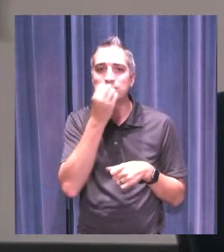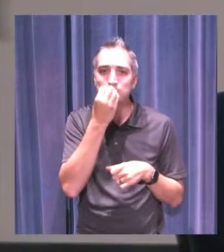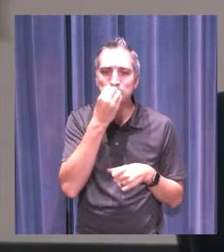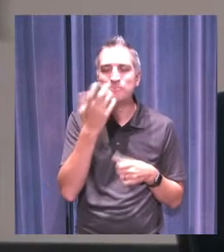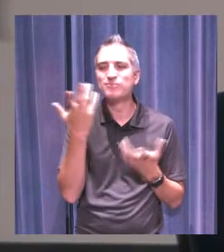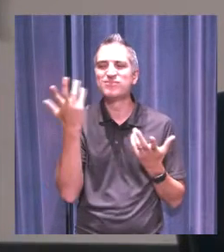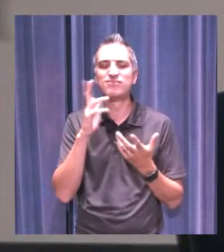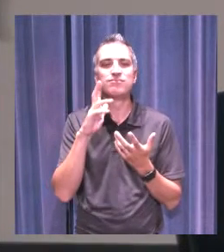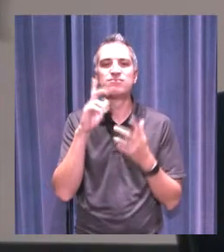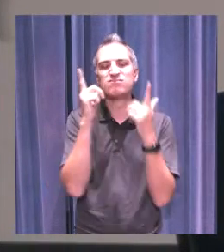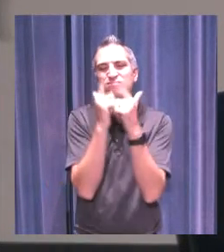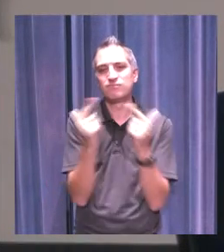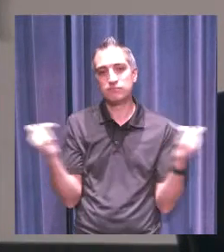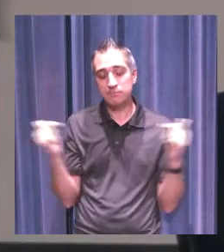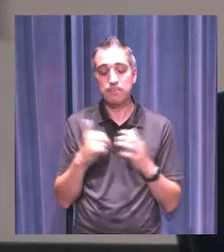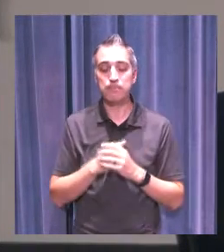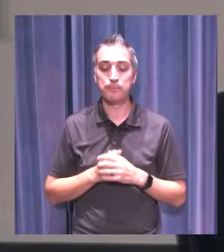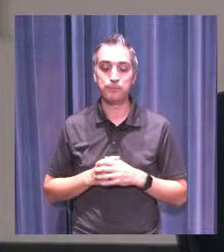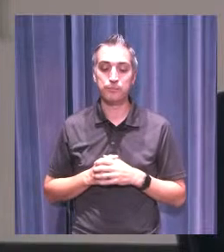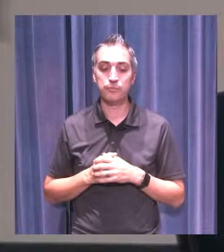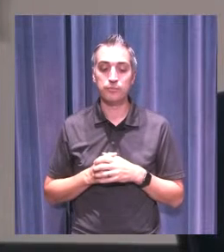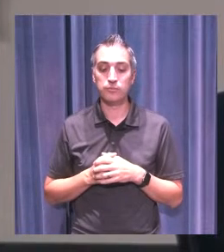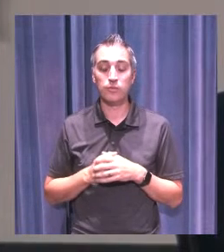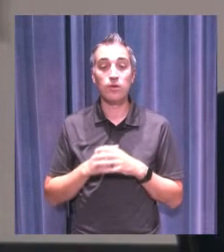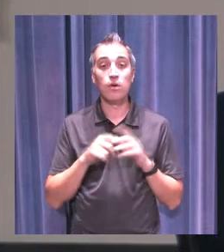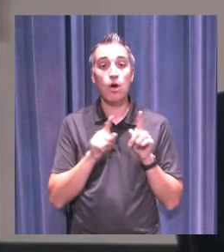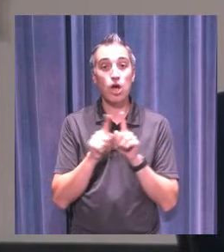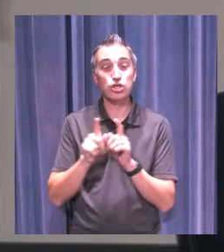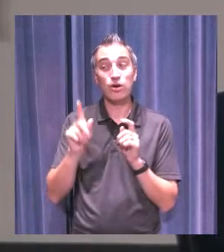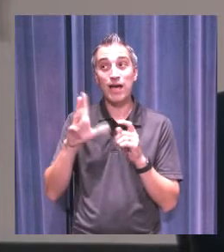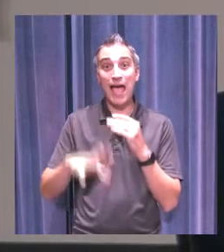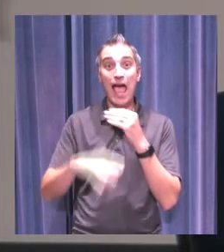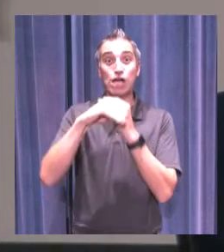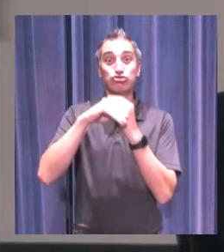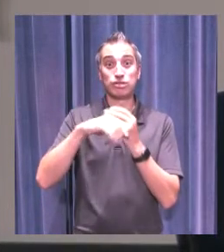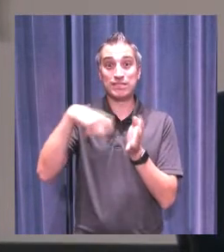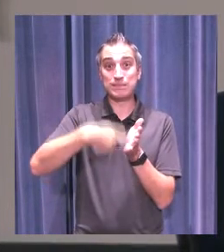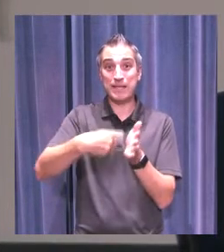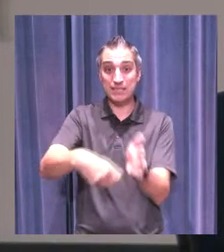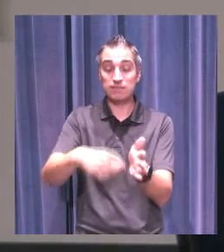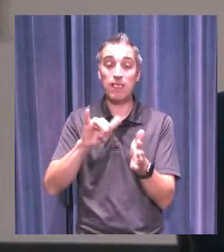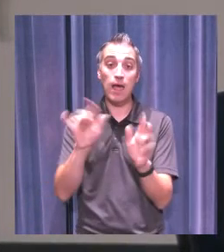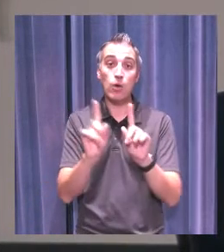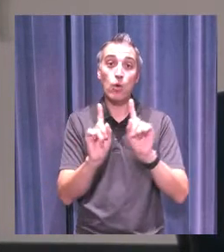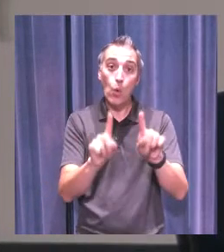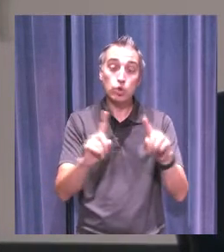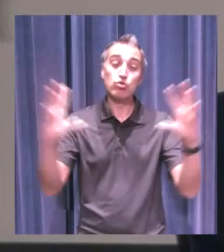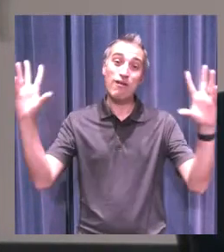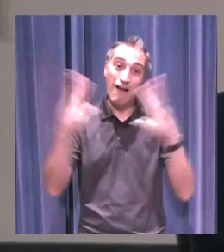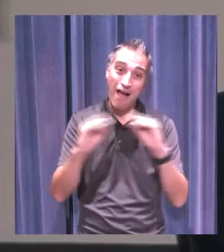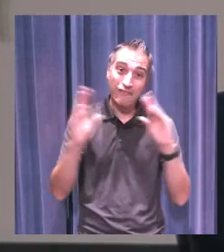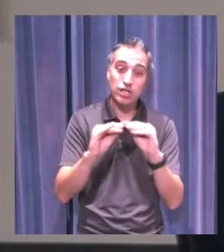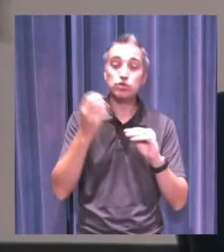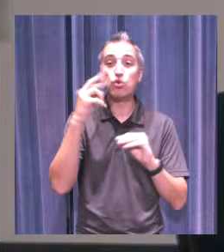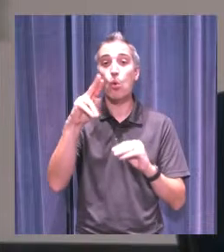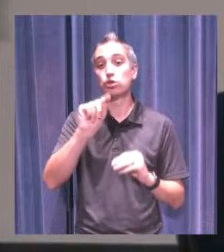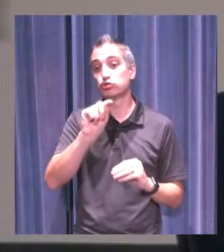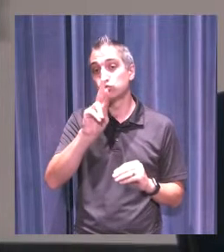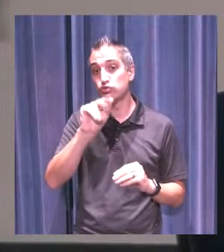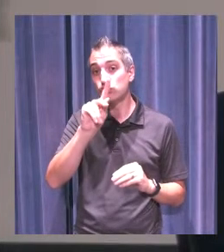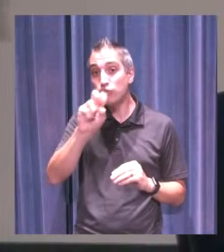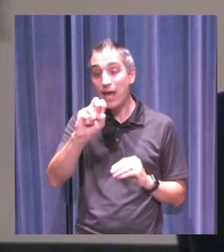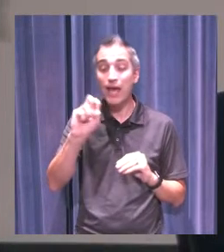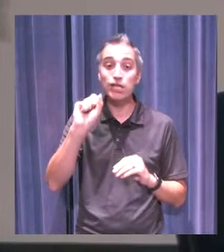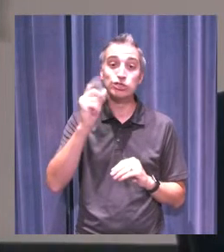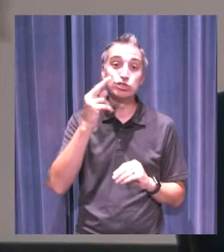sort. In addition, extraordinary expenses such as attending conferences for trade shows,